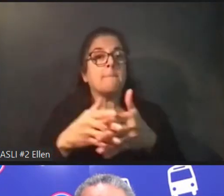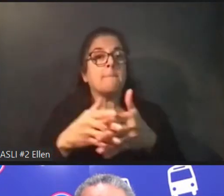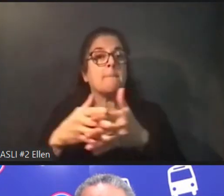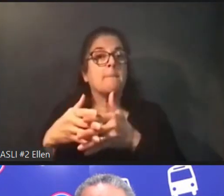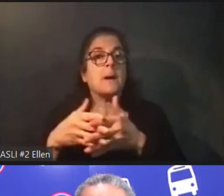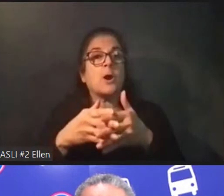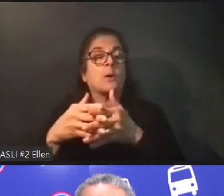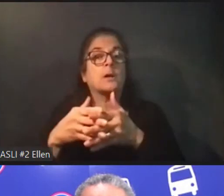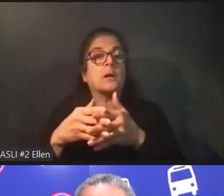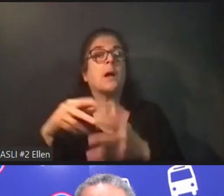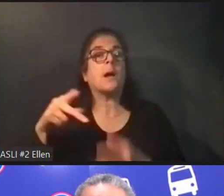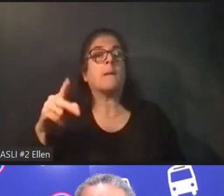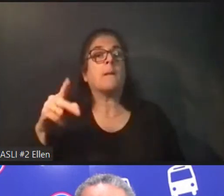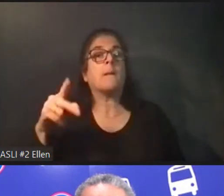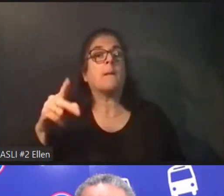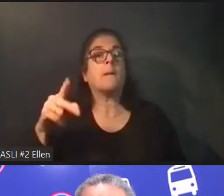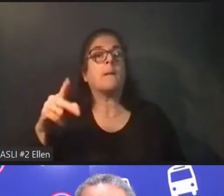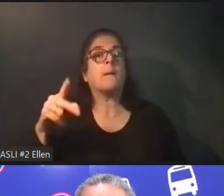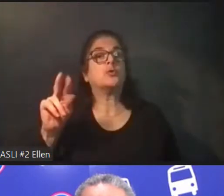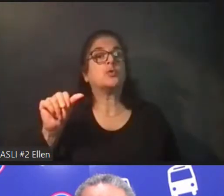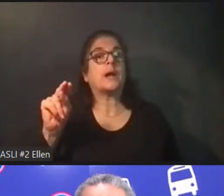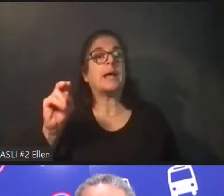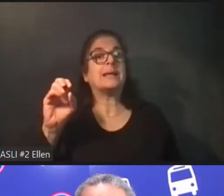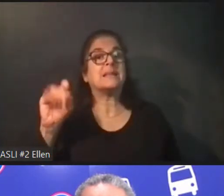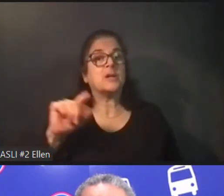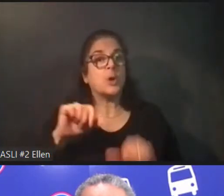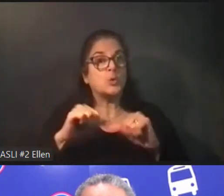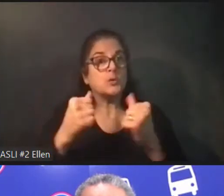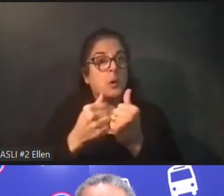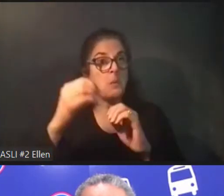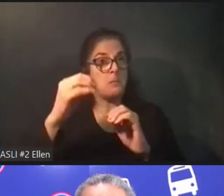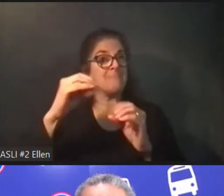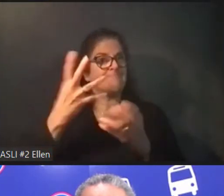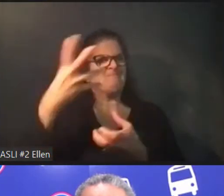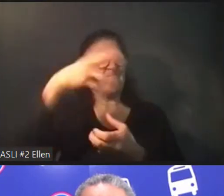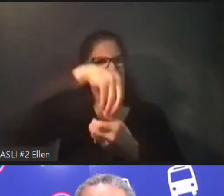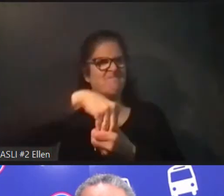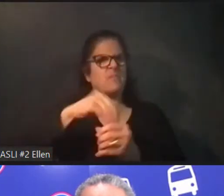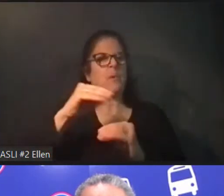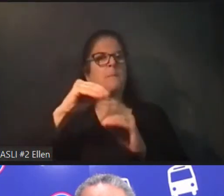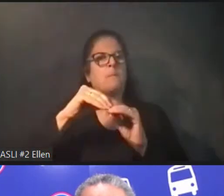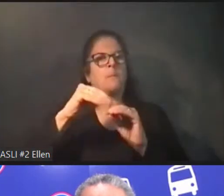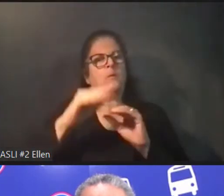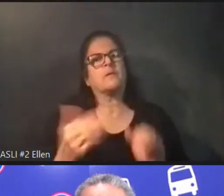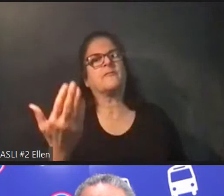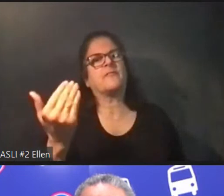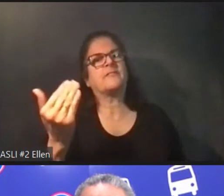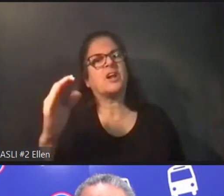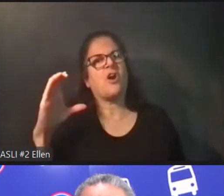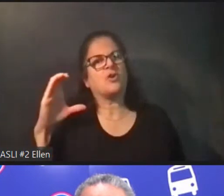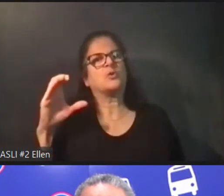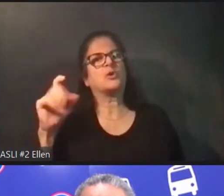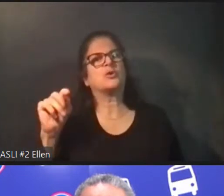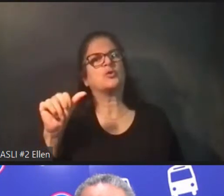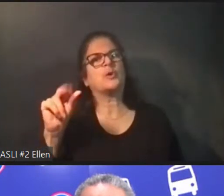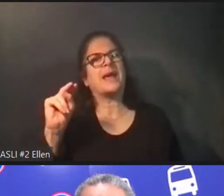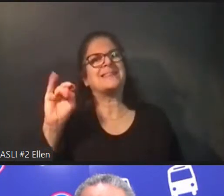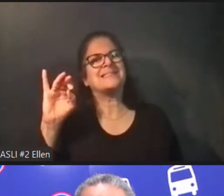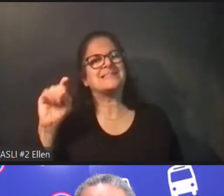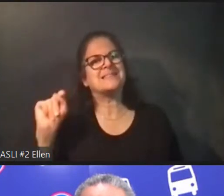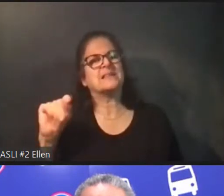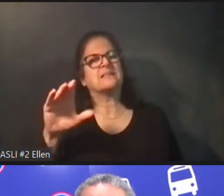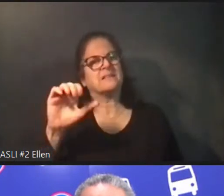Association, which represents more than 1,500 transit providers in North America, recognized the CTA as the